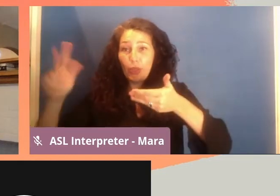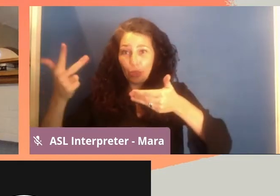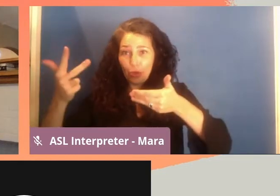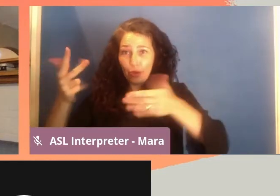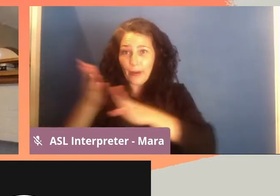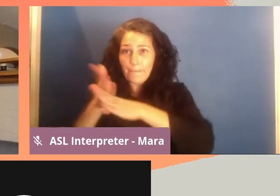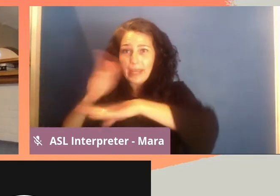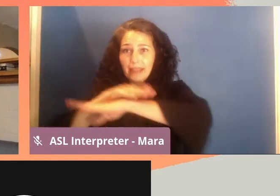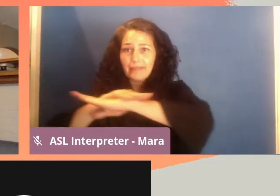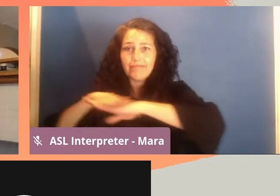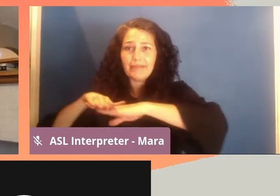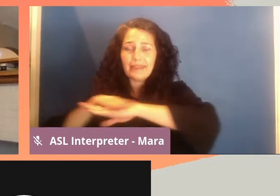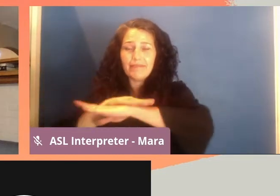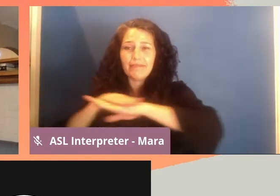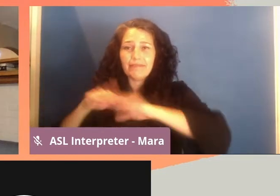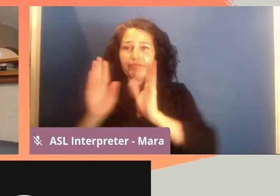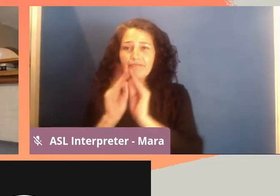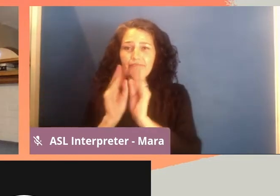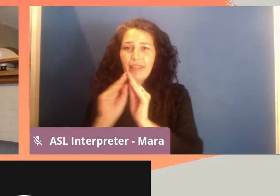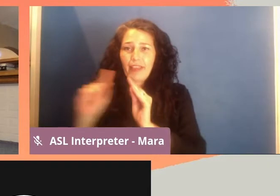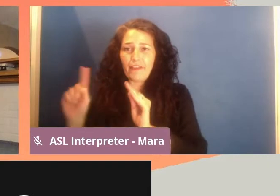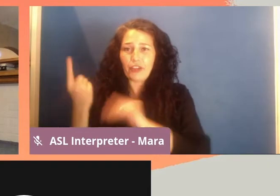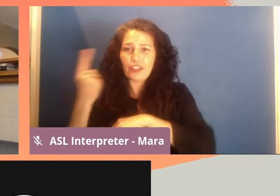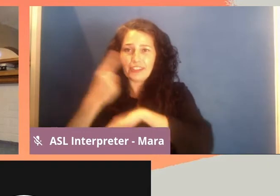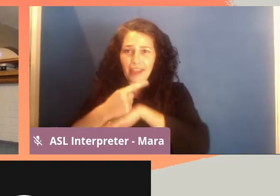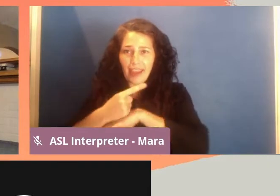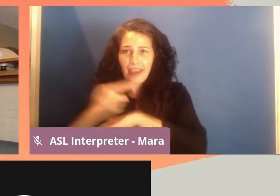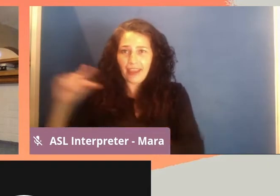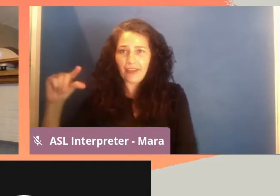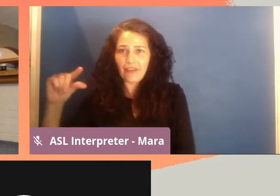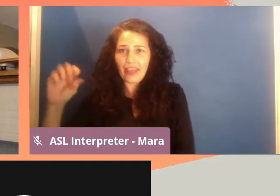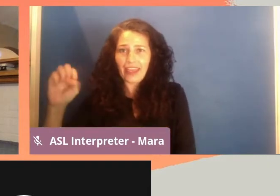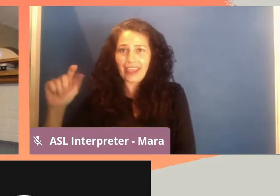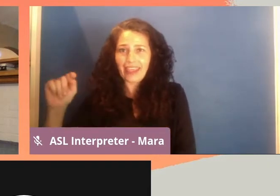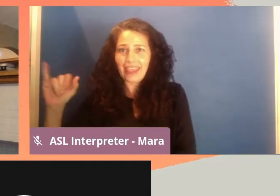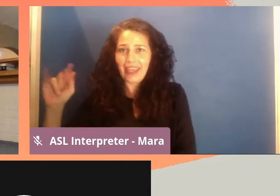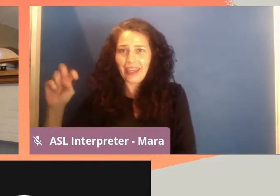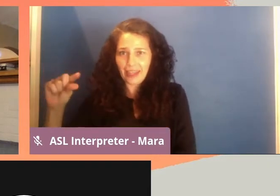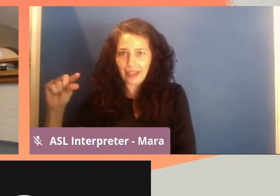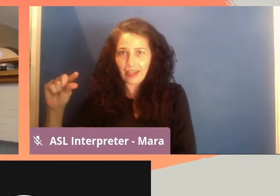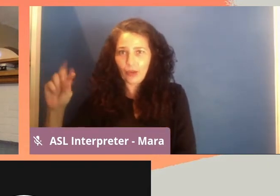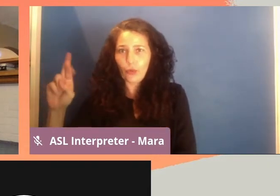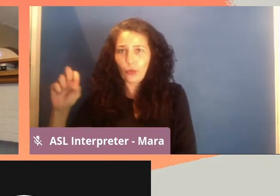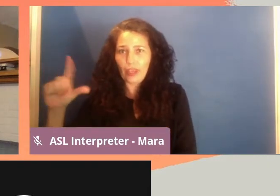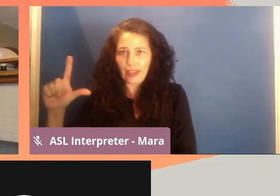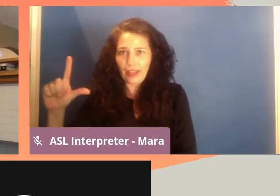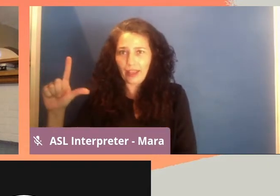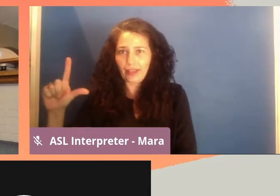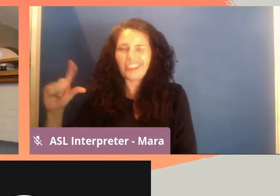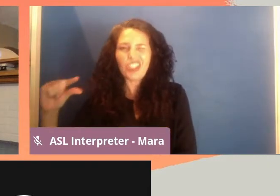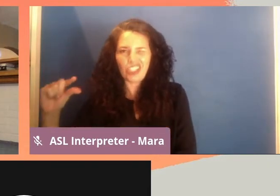of this first day of Getting Real 2020. I am Maggie Bowman, a filmmaker,